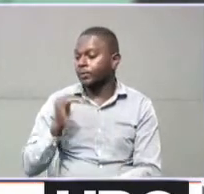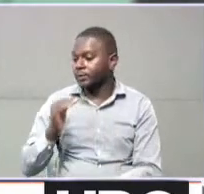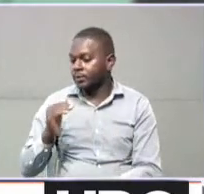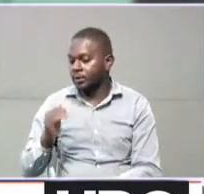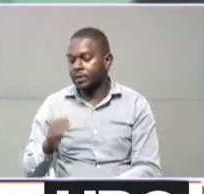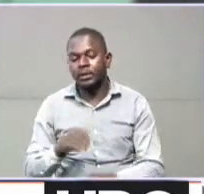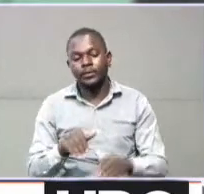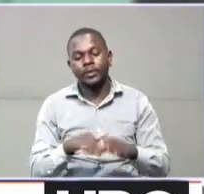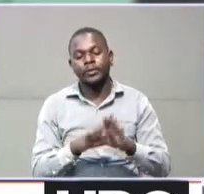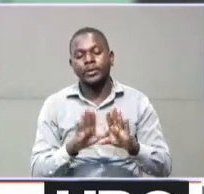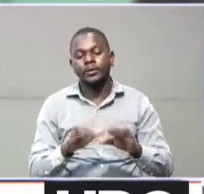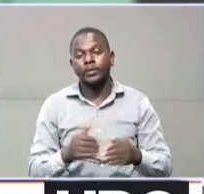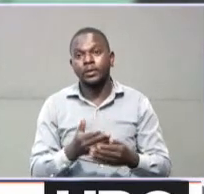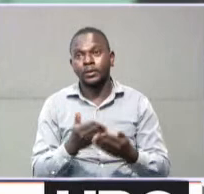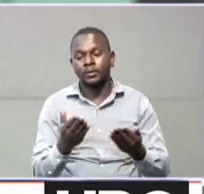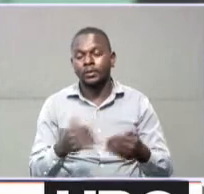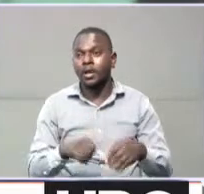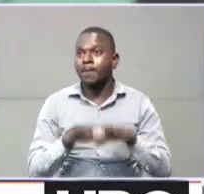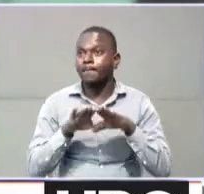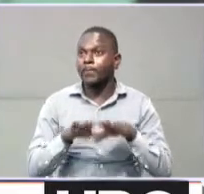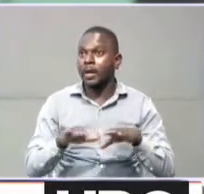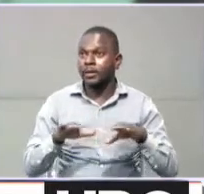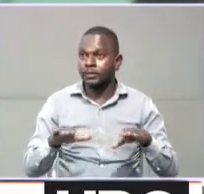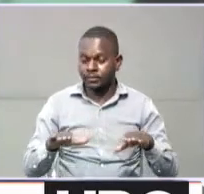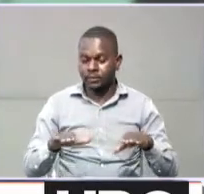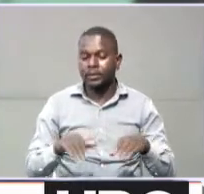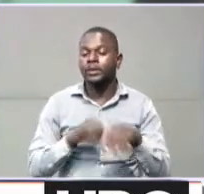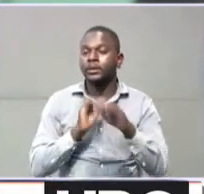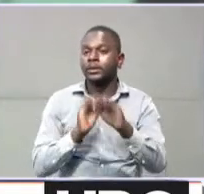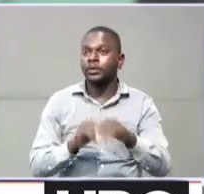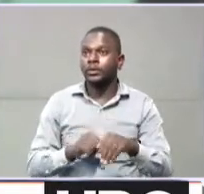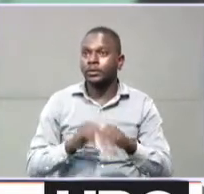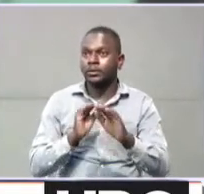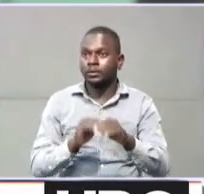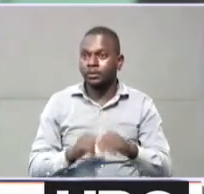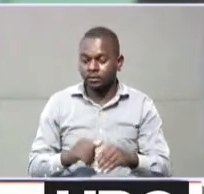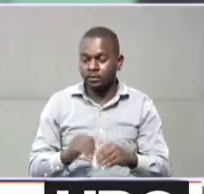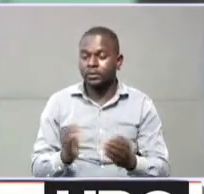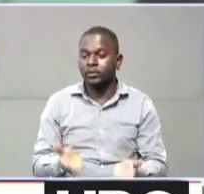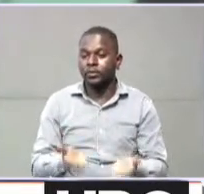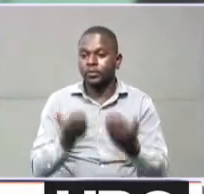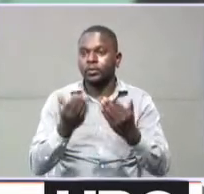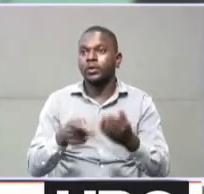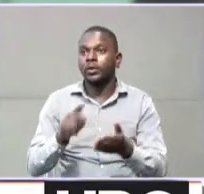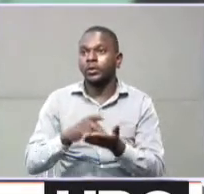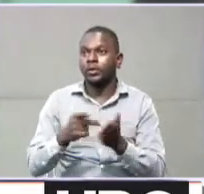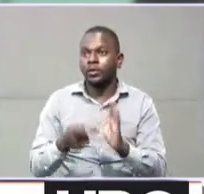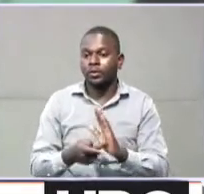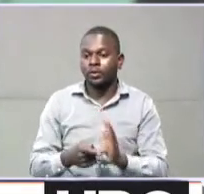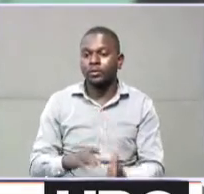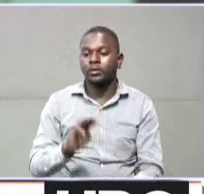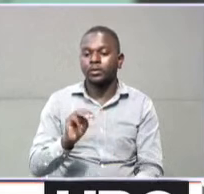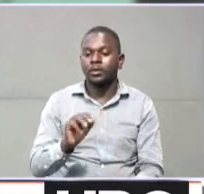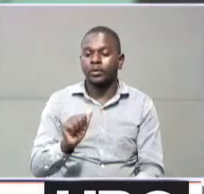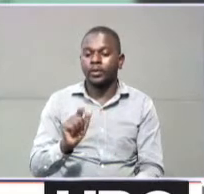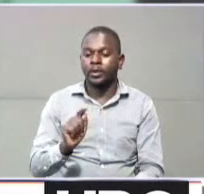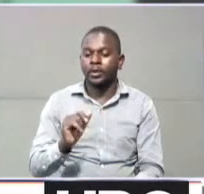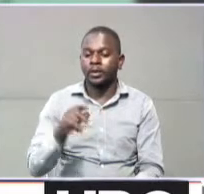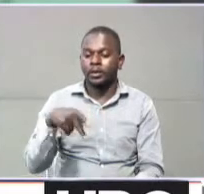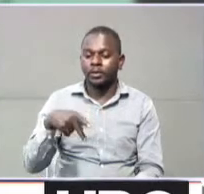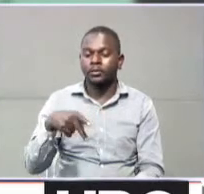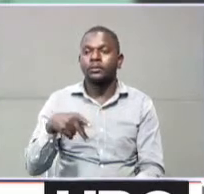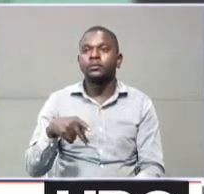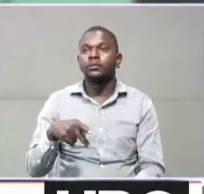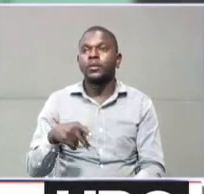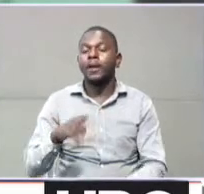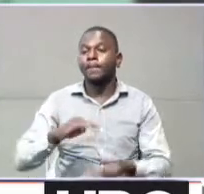colleagues the markets and agriculture trade improvement project matip which is